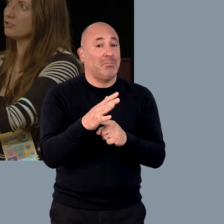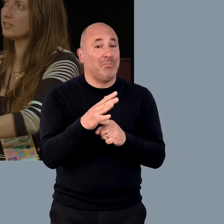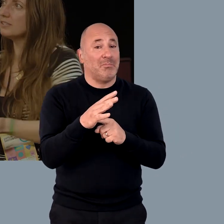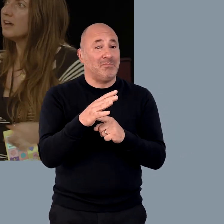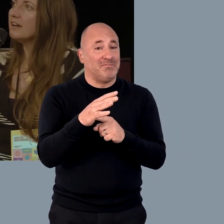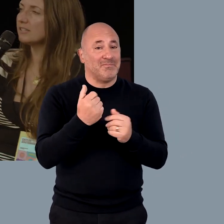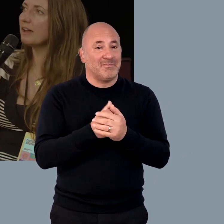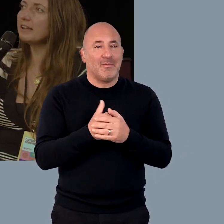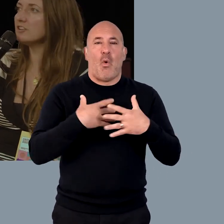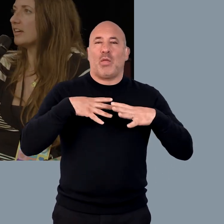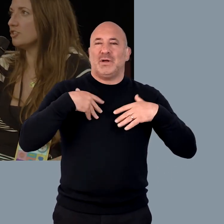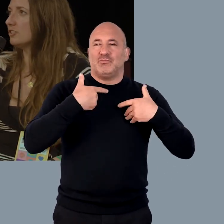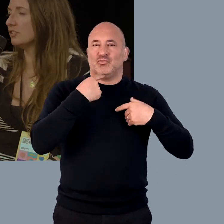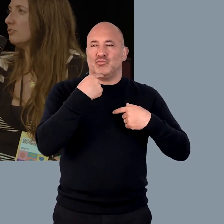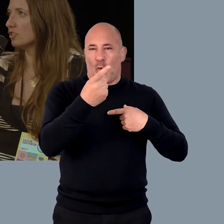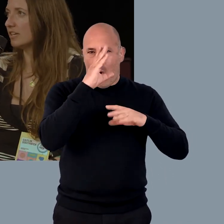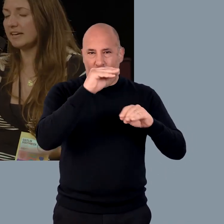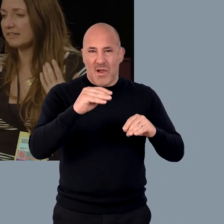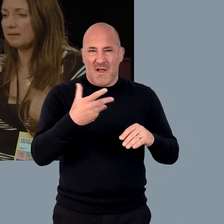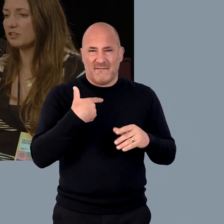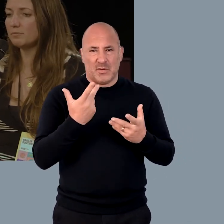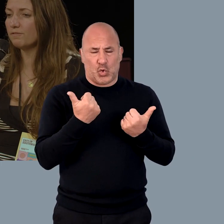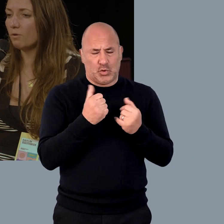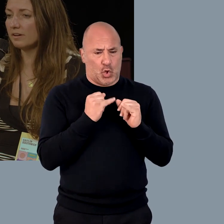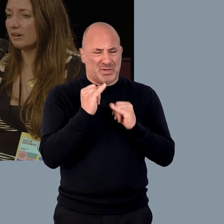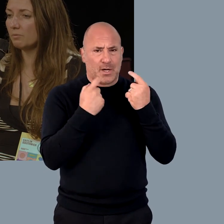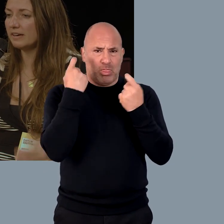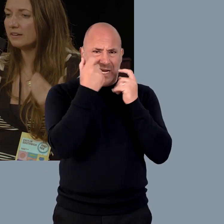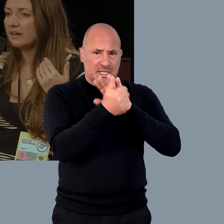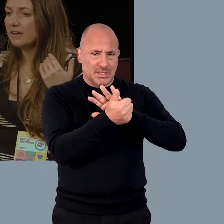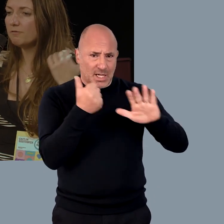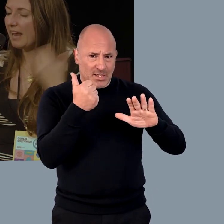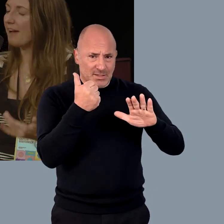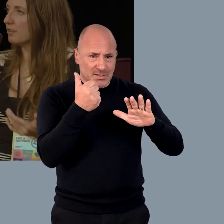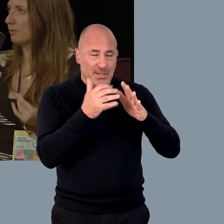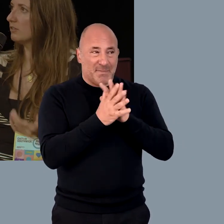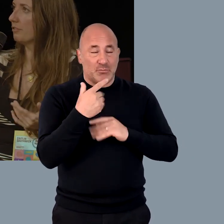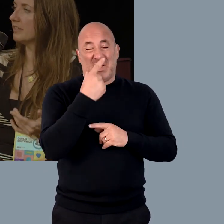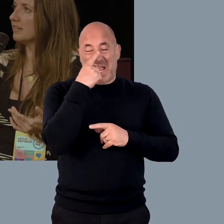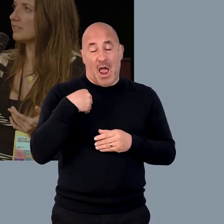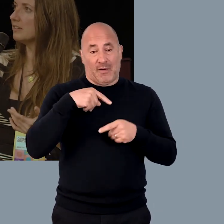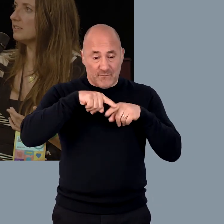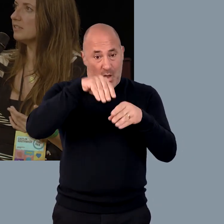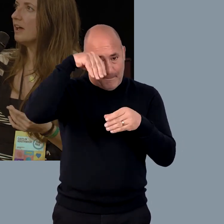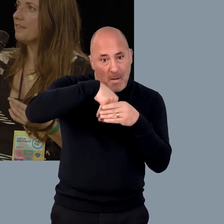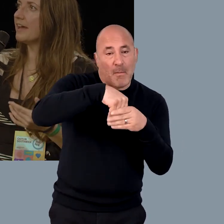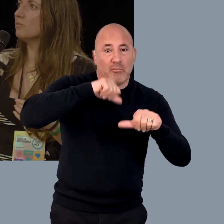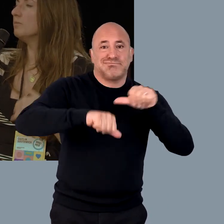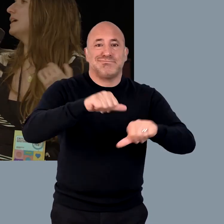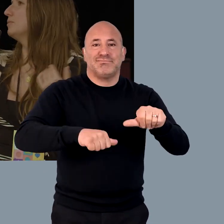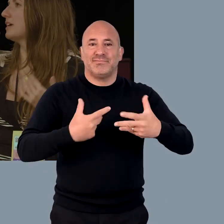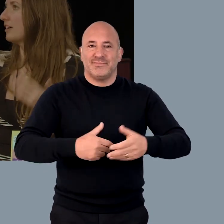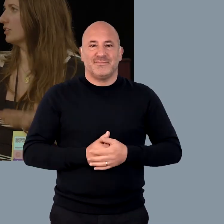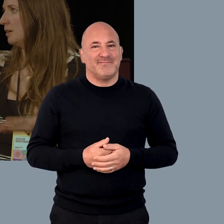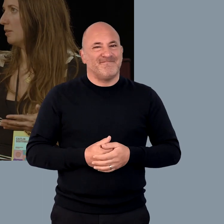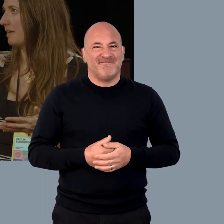through the motions. So I think education is hugely key. As I mentioned before, we if we have the critical thinking skills, then we'll